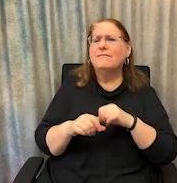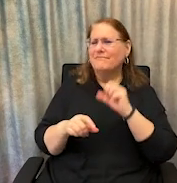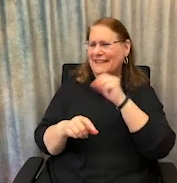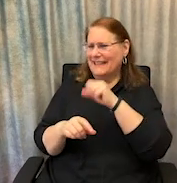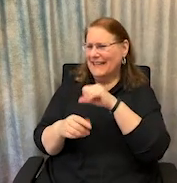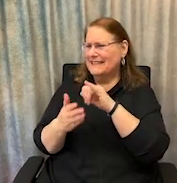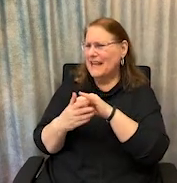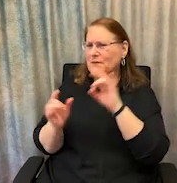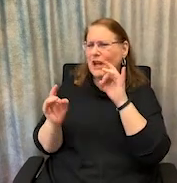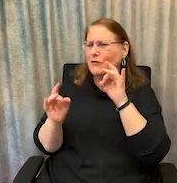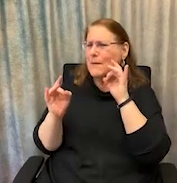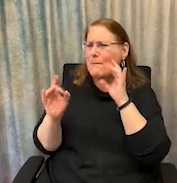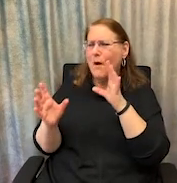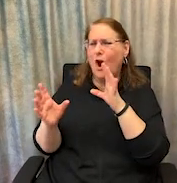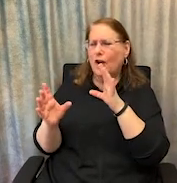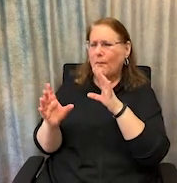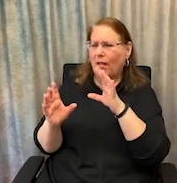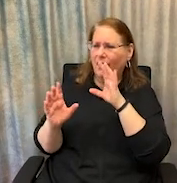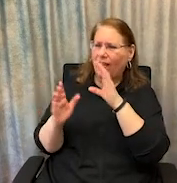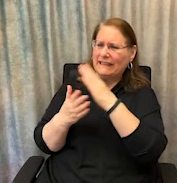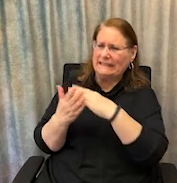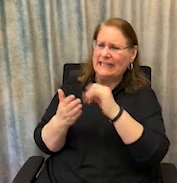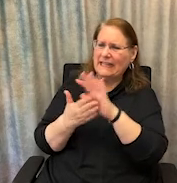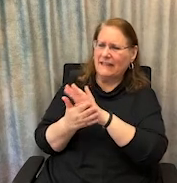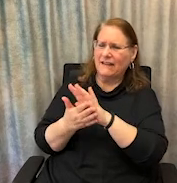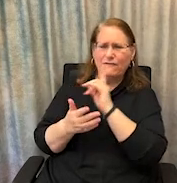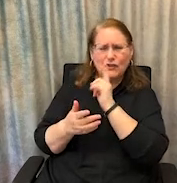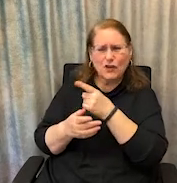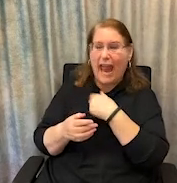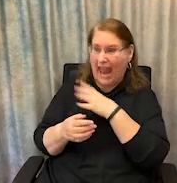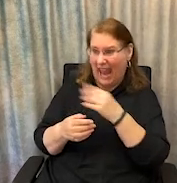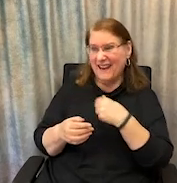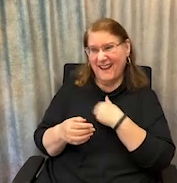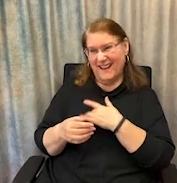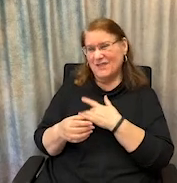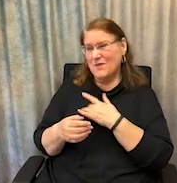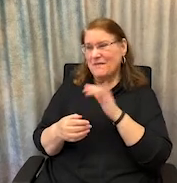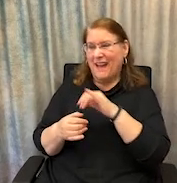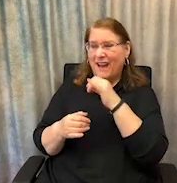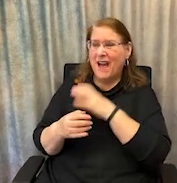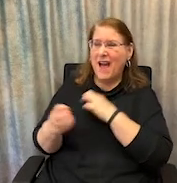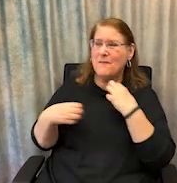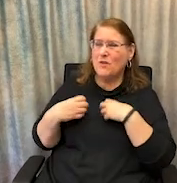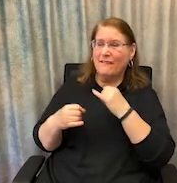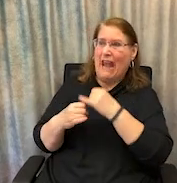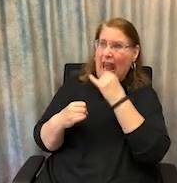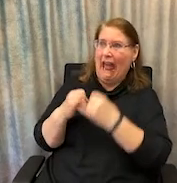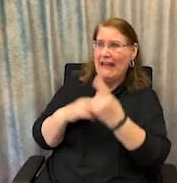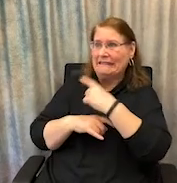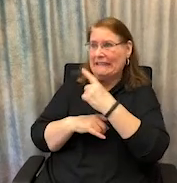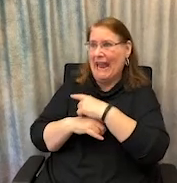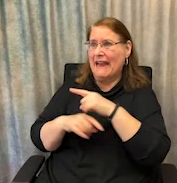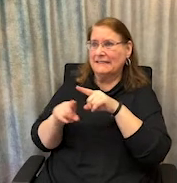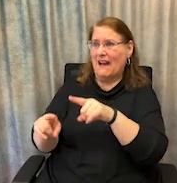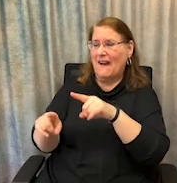Yeah, that was a remarkable scene for sure. And I assume the emotion of being the last 2 days of shooting,